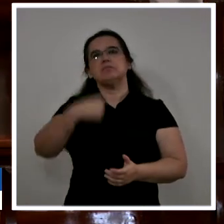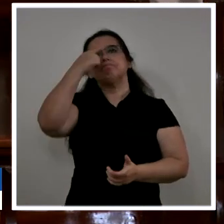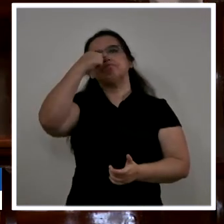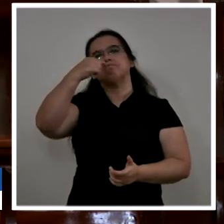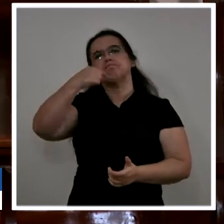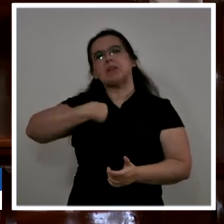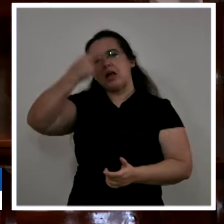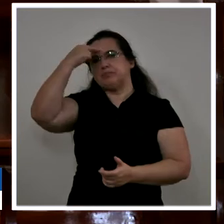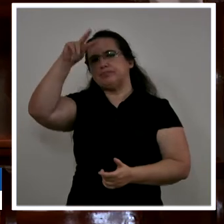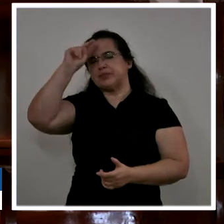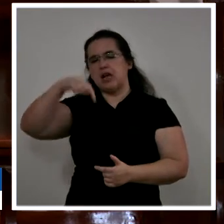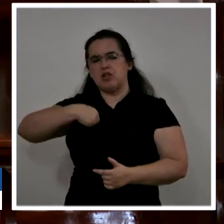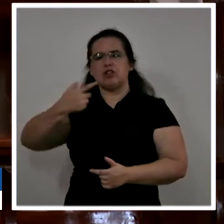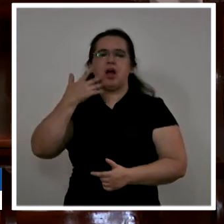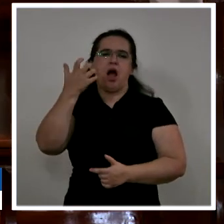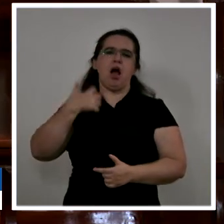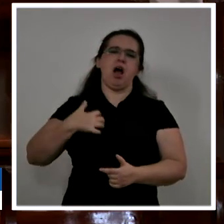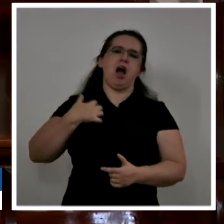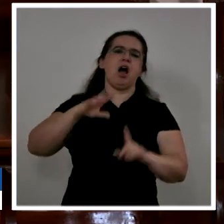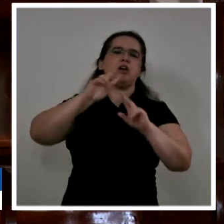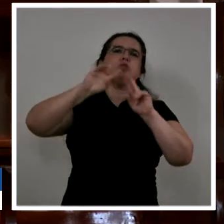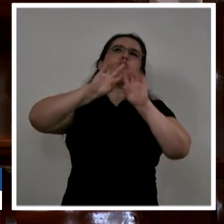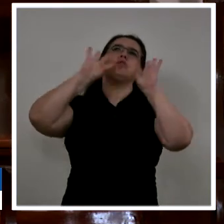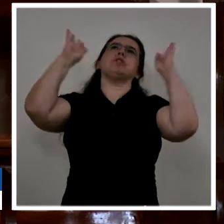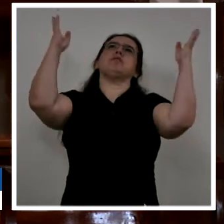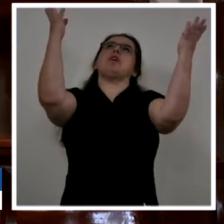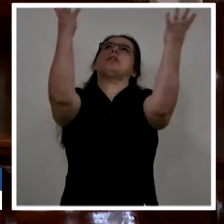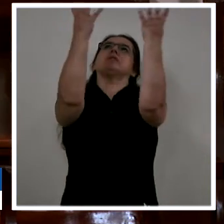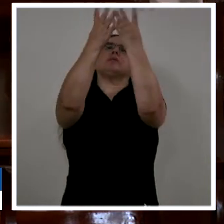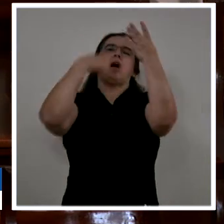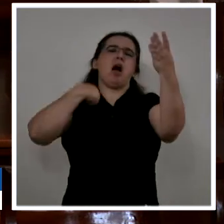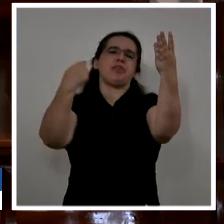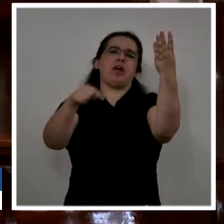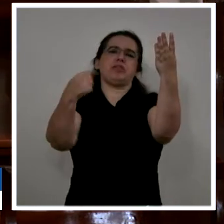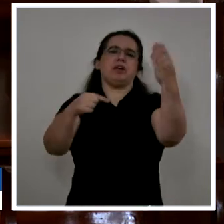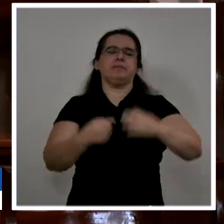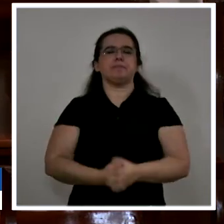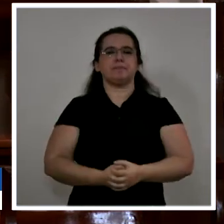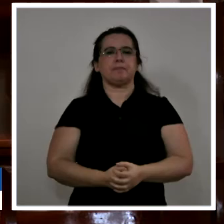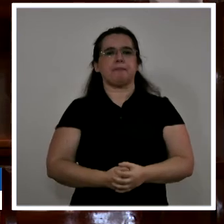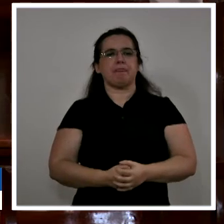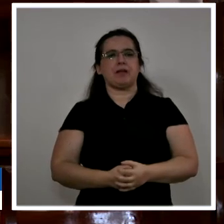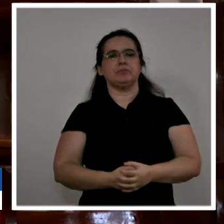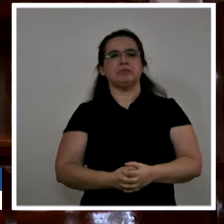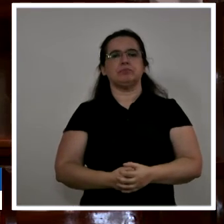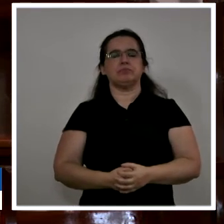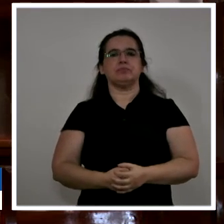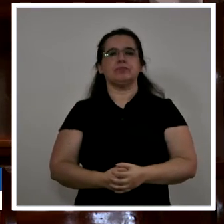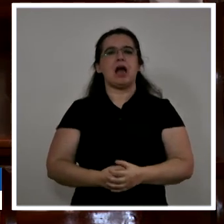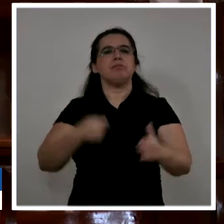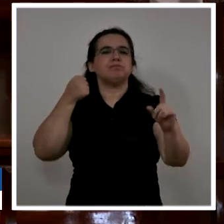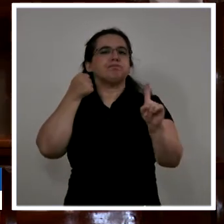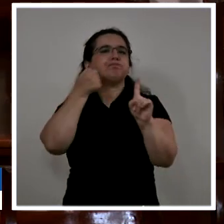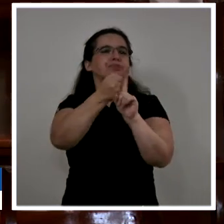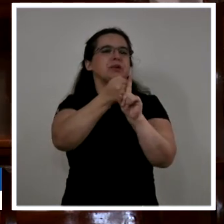temos alguma posição privilegiada no universo. Are challenged by this point of pale light. São desafiados por este pequeno